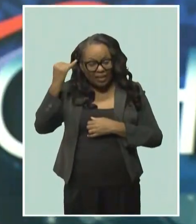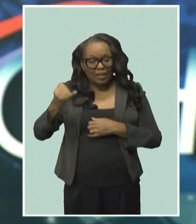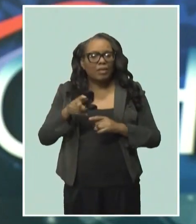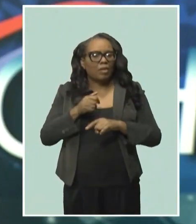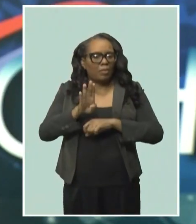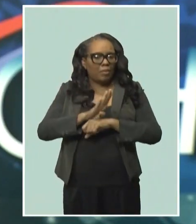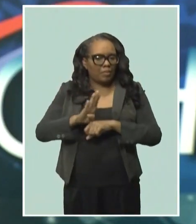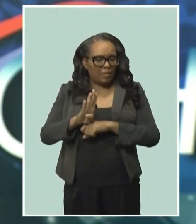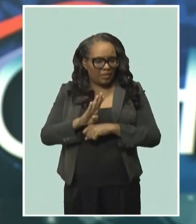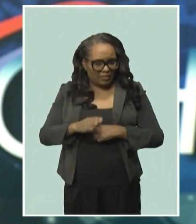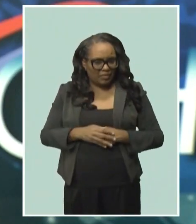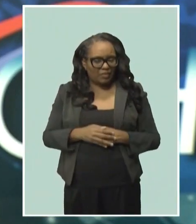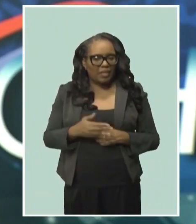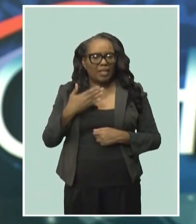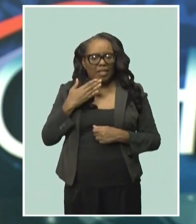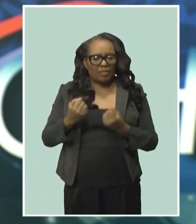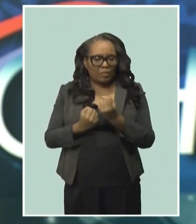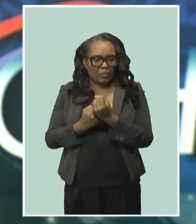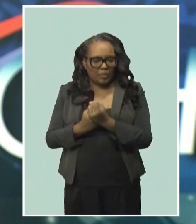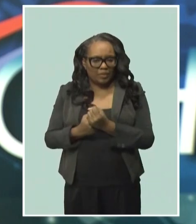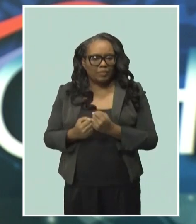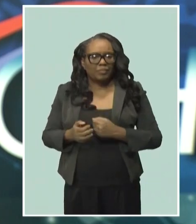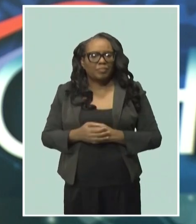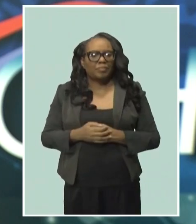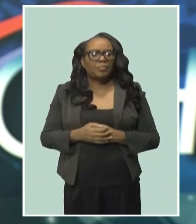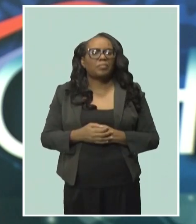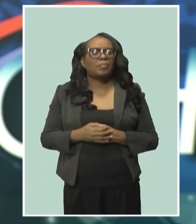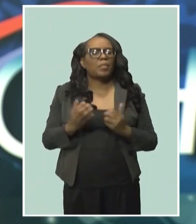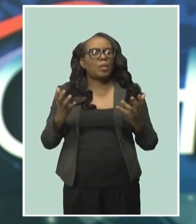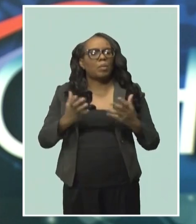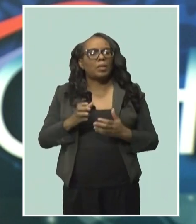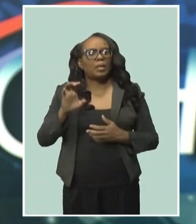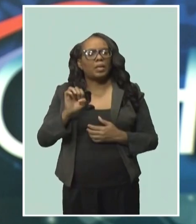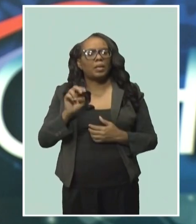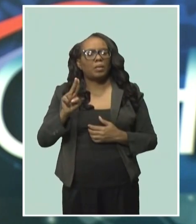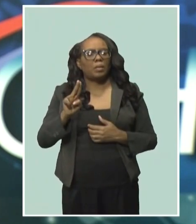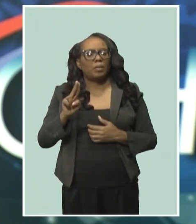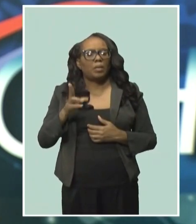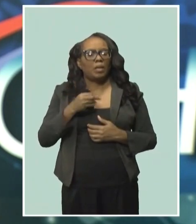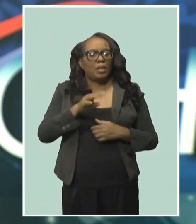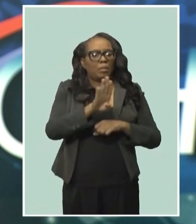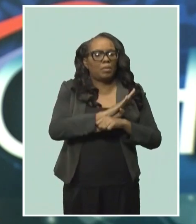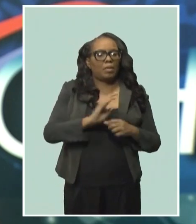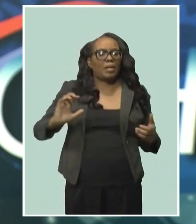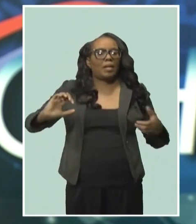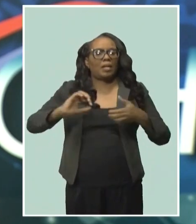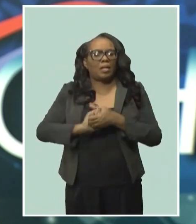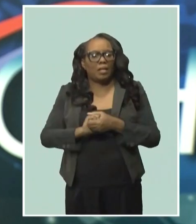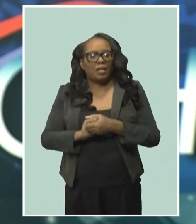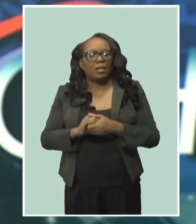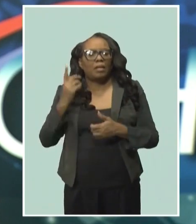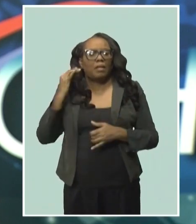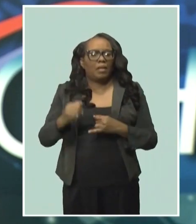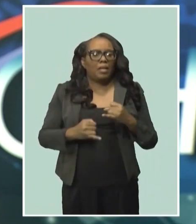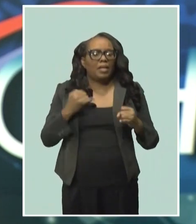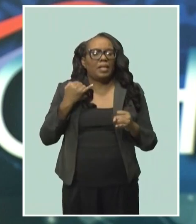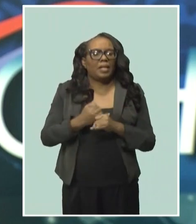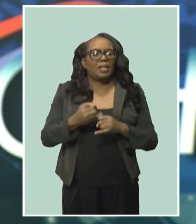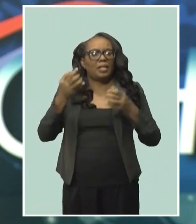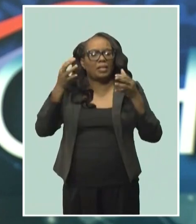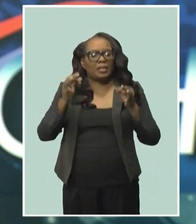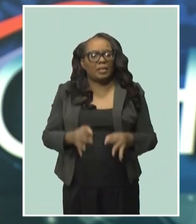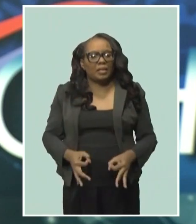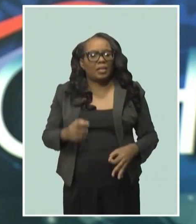Mr. Hinkson also urged the European Union to partner with Barbados in arriving at an international consensus on the issue of